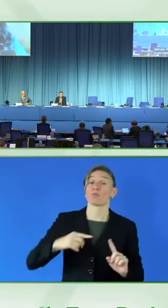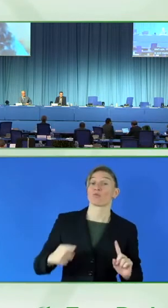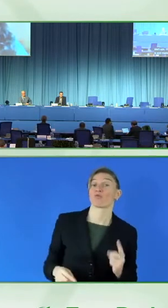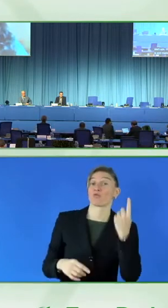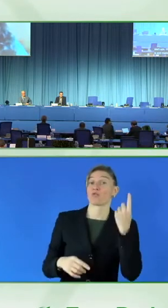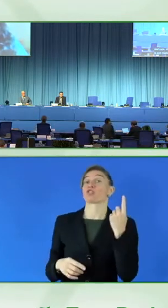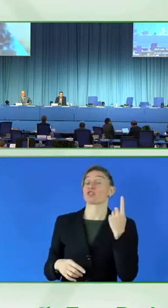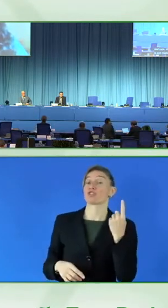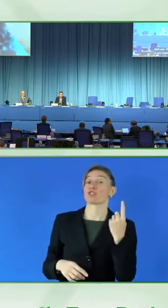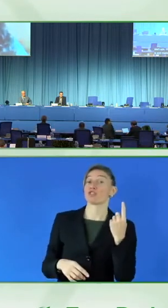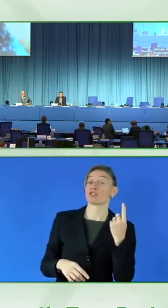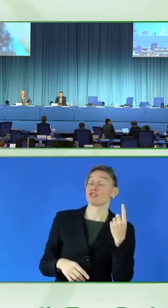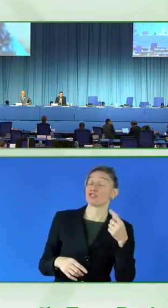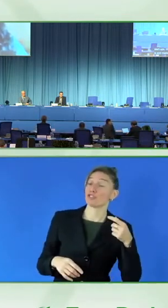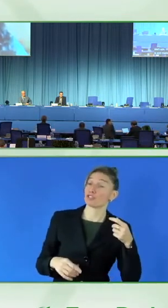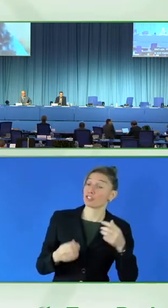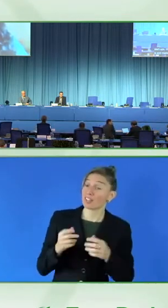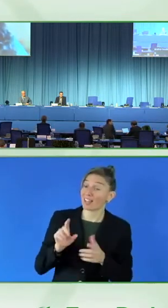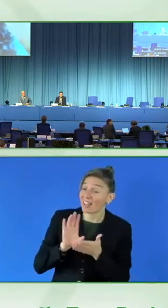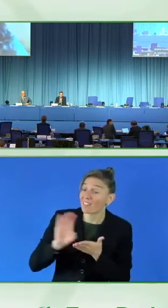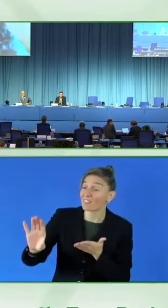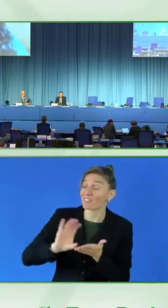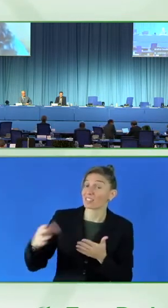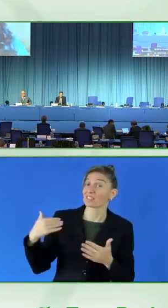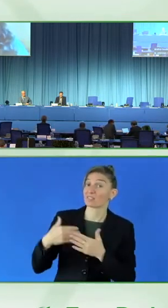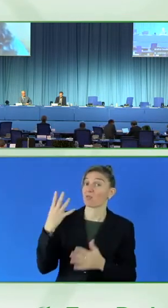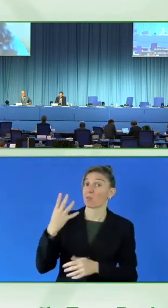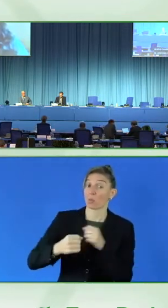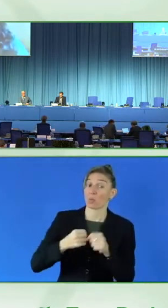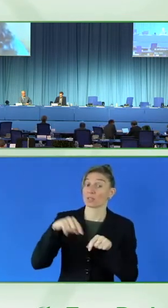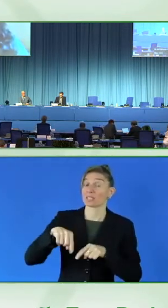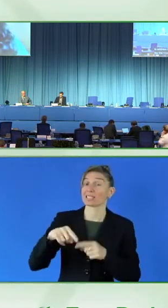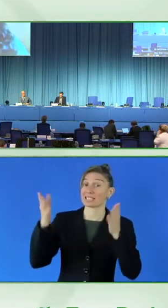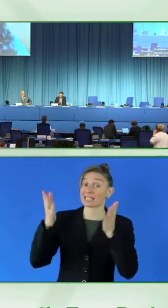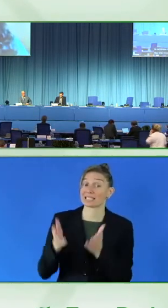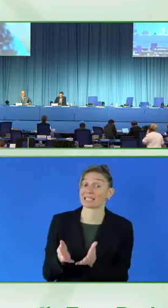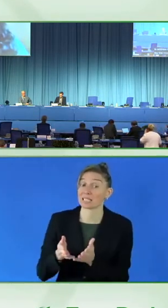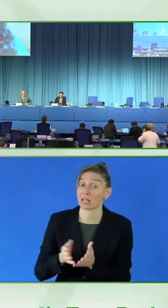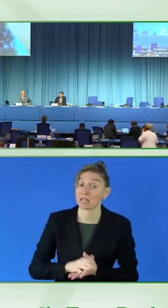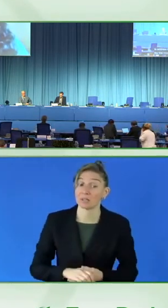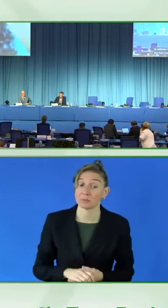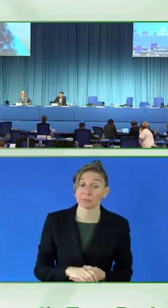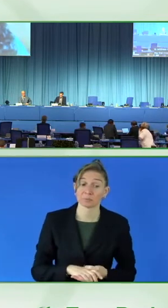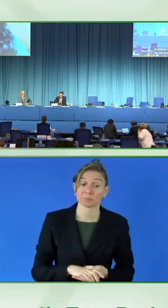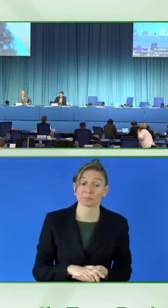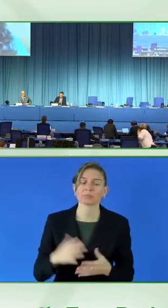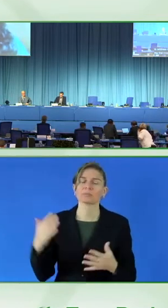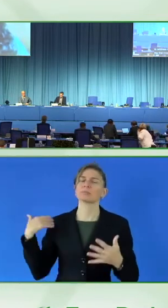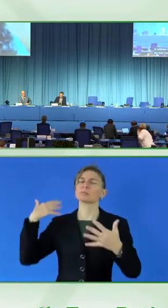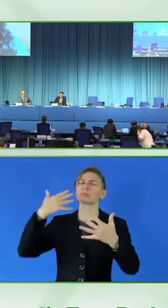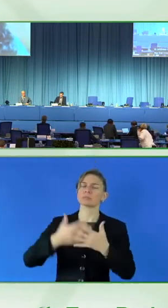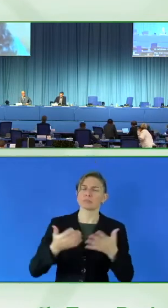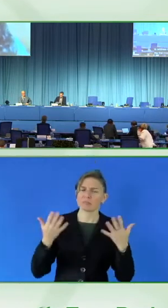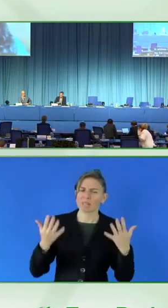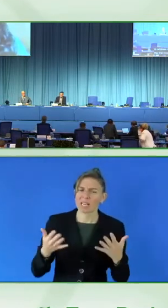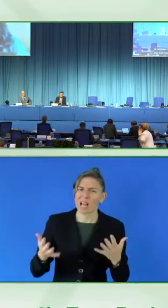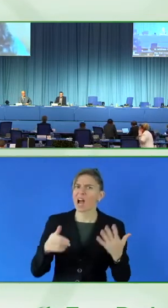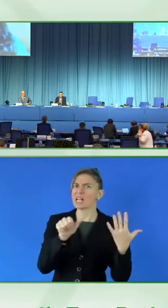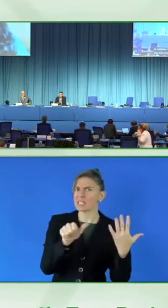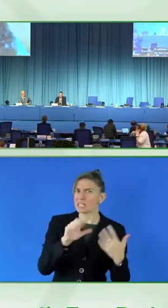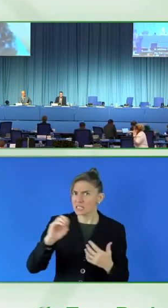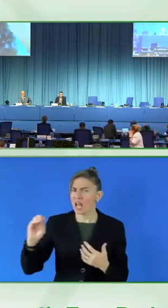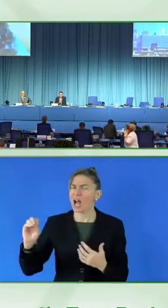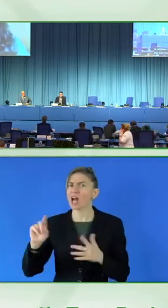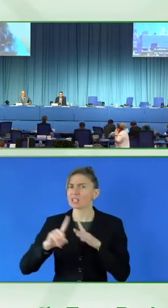technology space since the past 4 years in India. Till now, we've evaluated over 600 startups in this